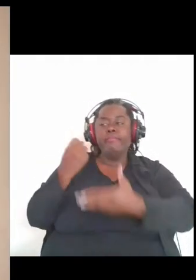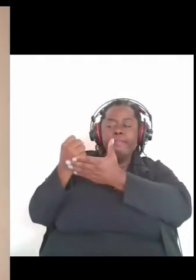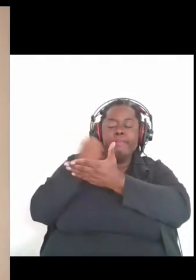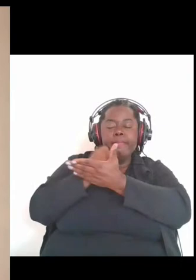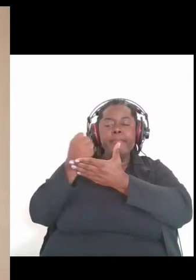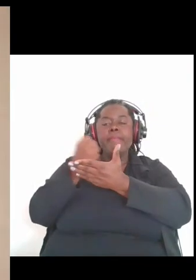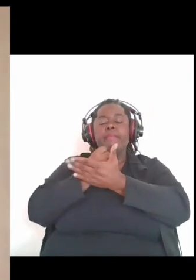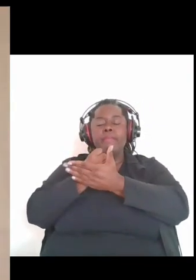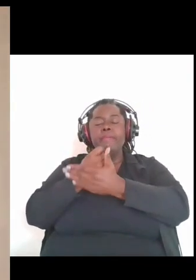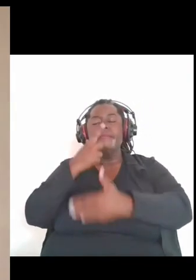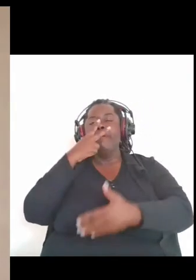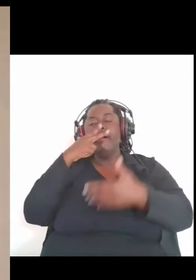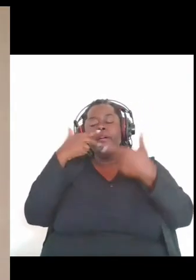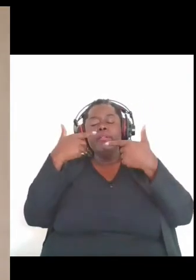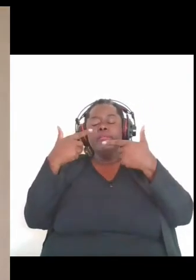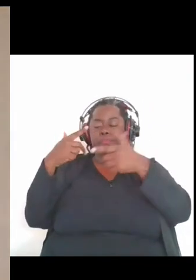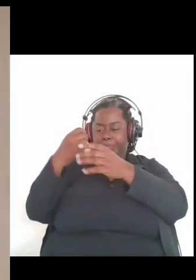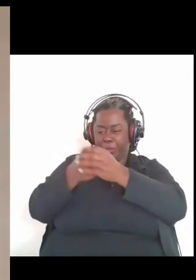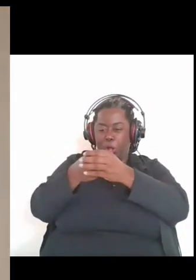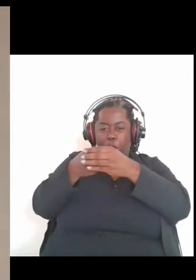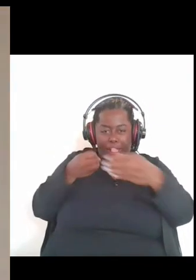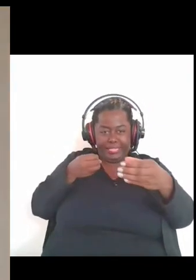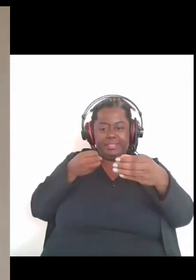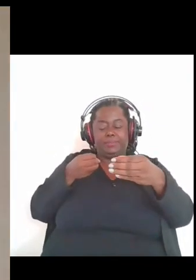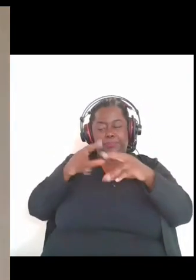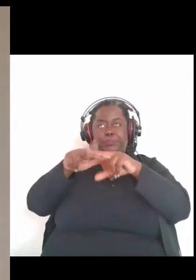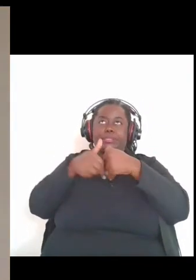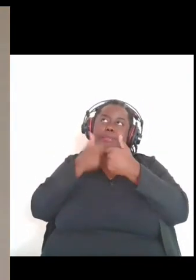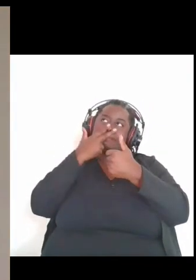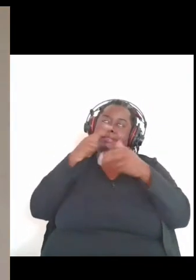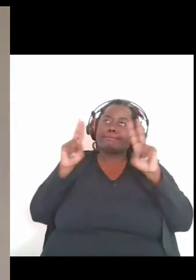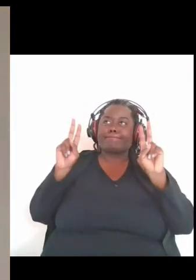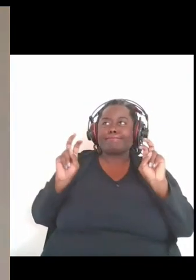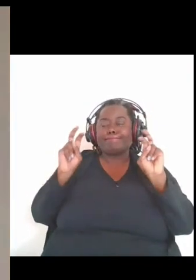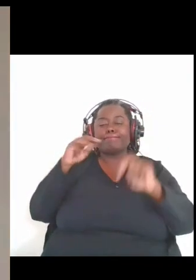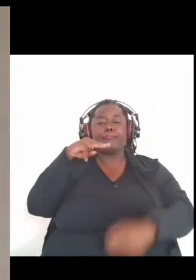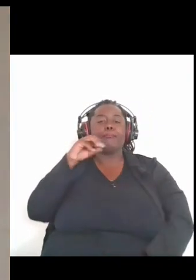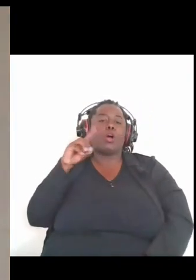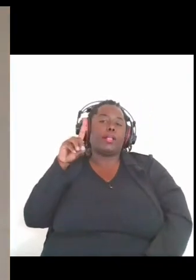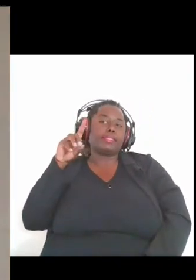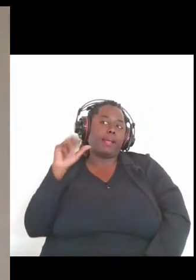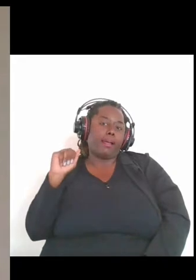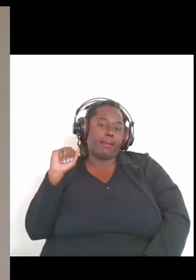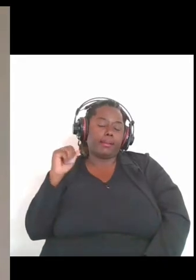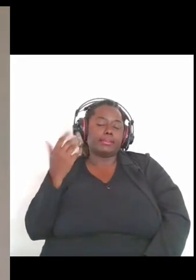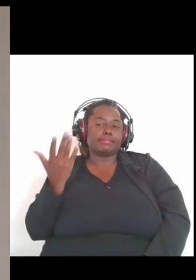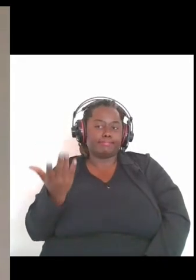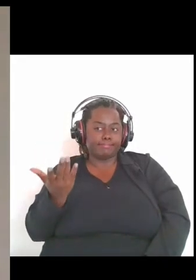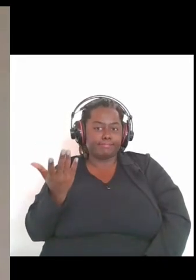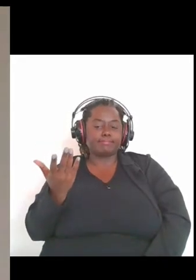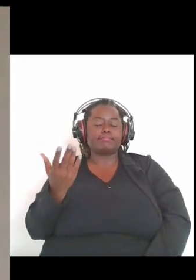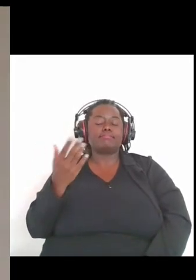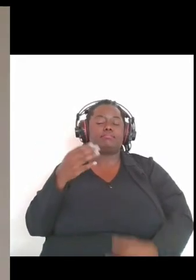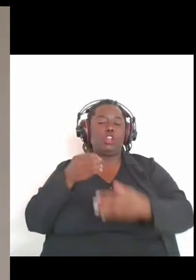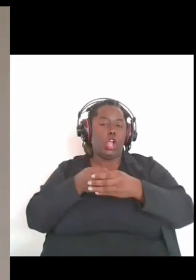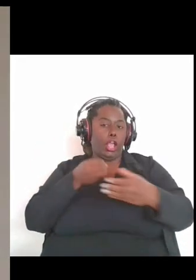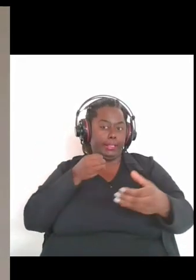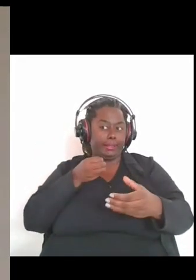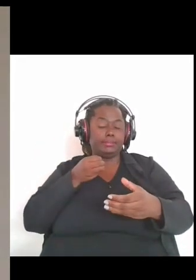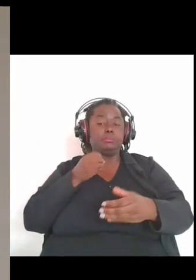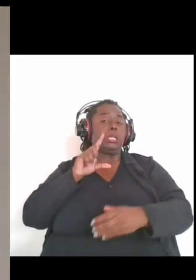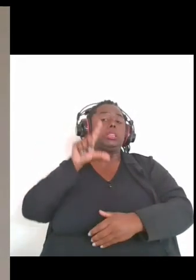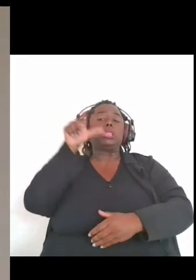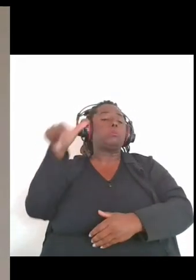to positions just to fill the quota just because it's trendy just because it's